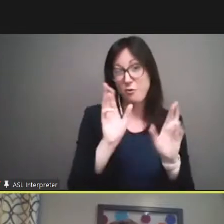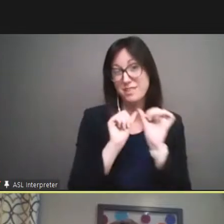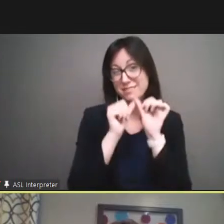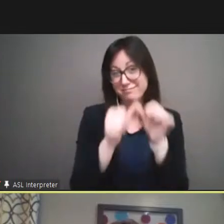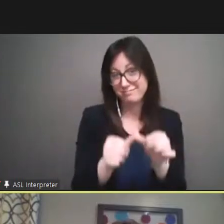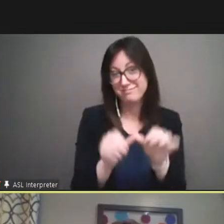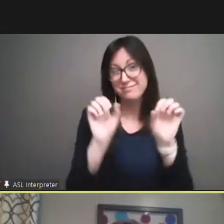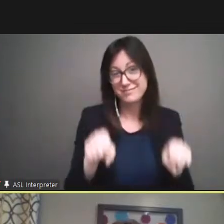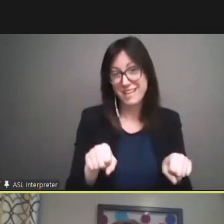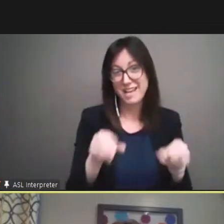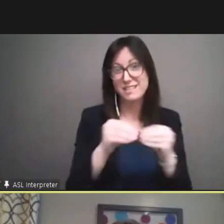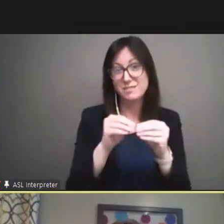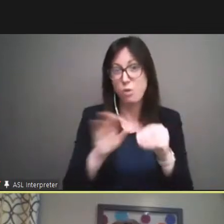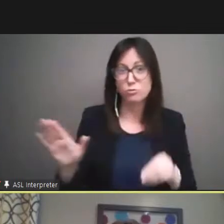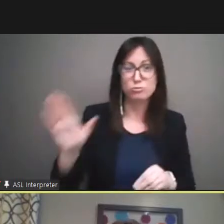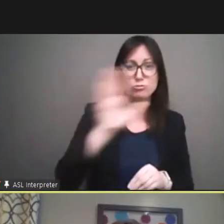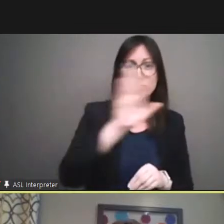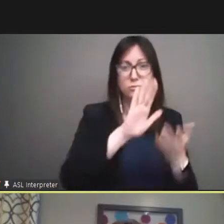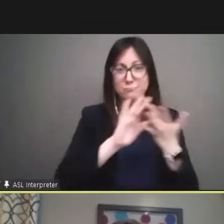future.